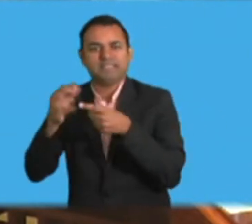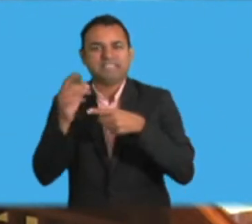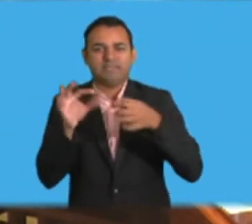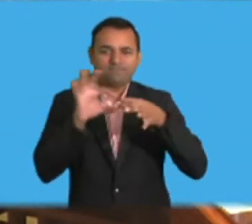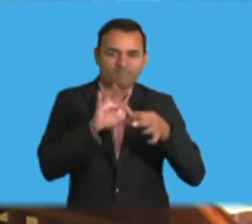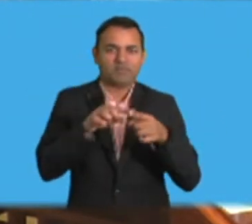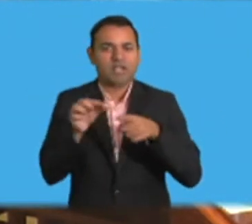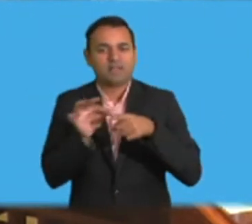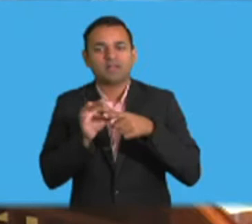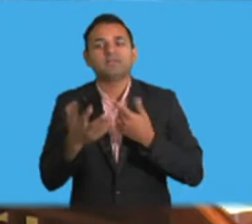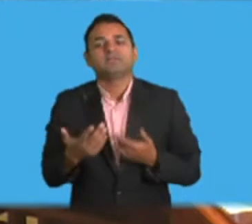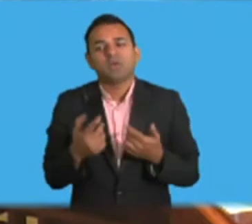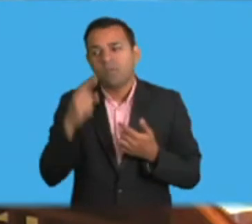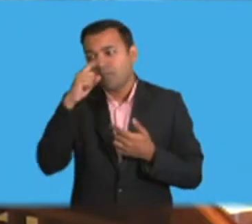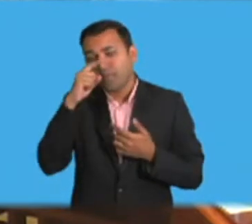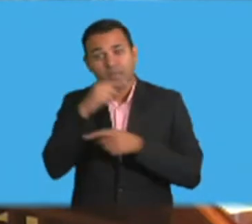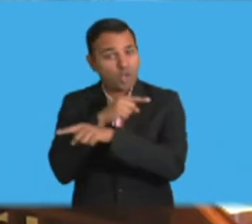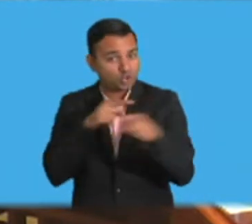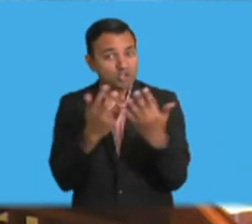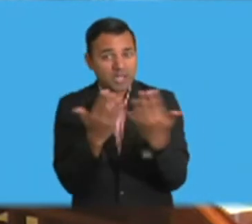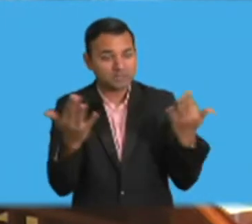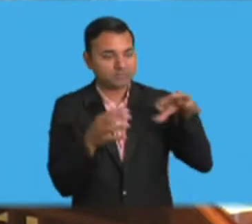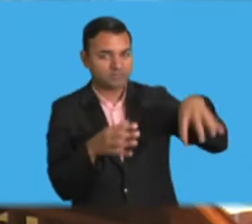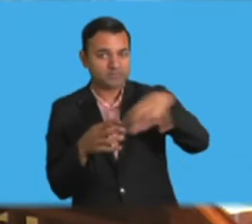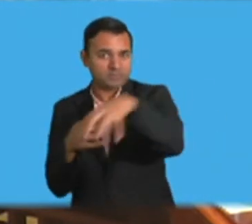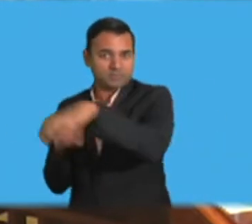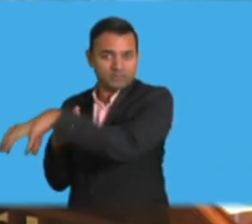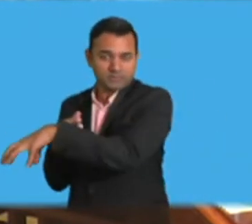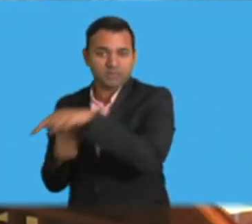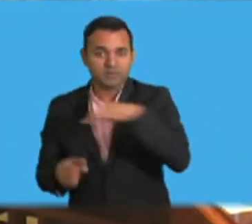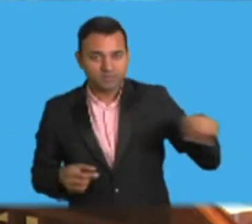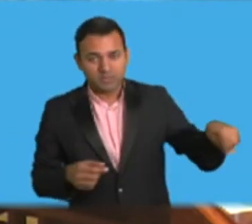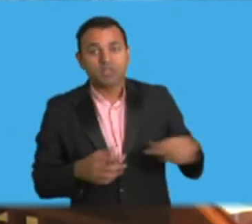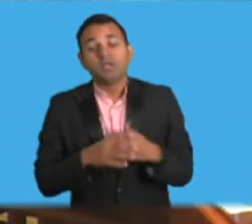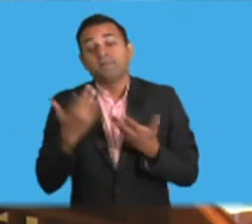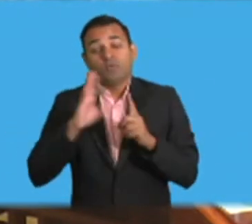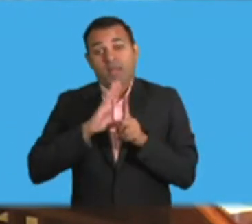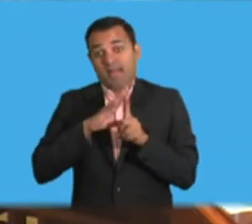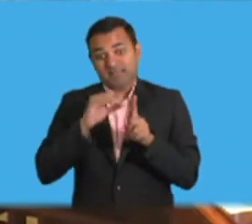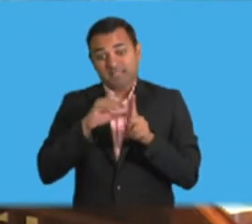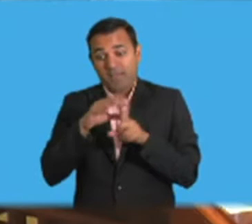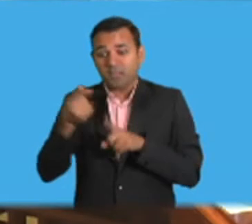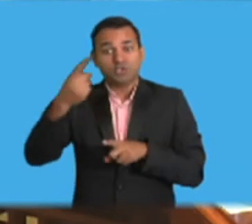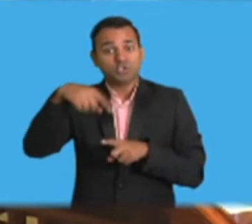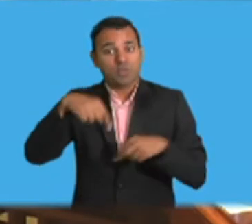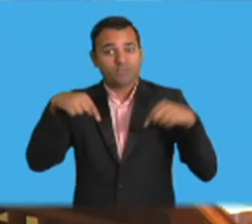example, a taxi running in Suva zone will have plate numbers in the format